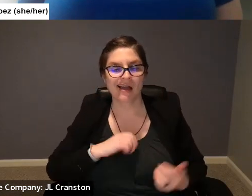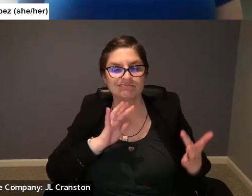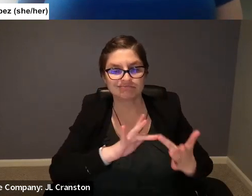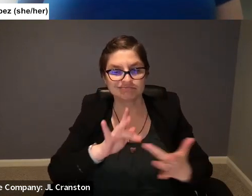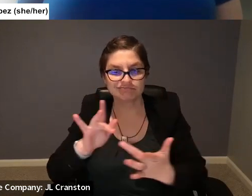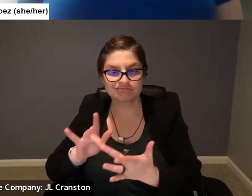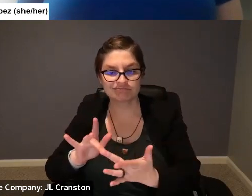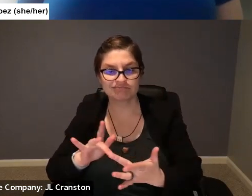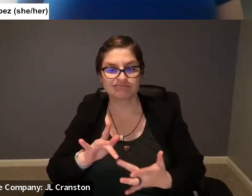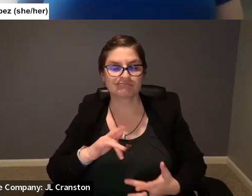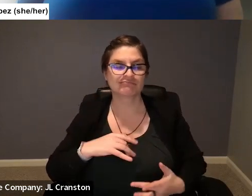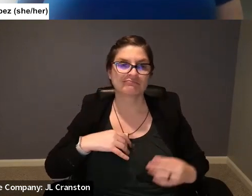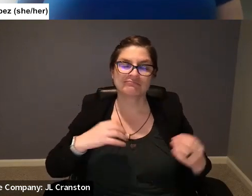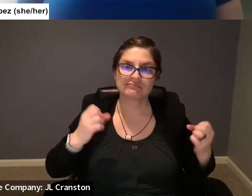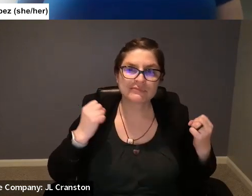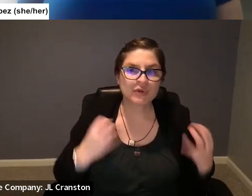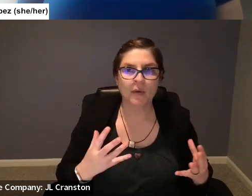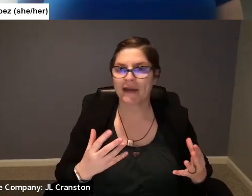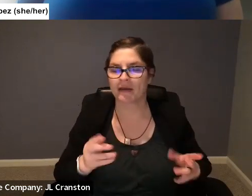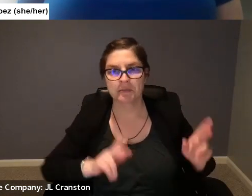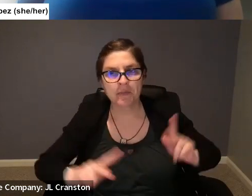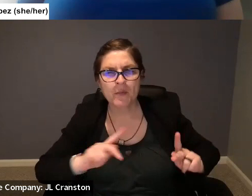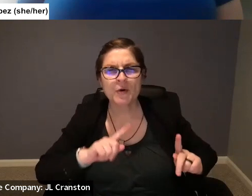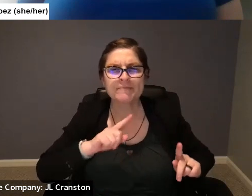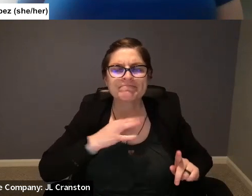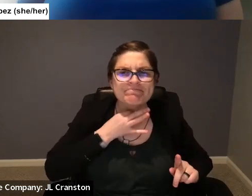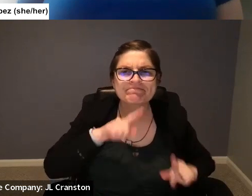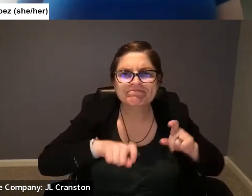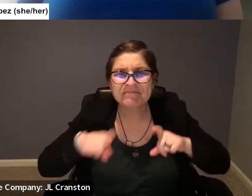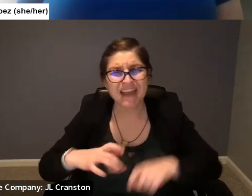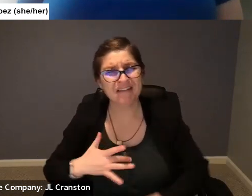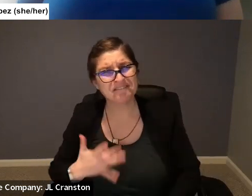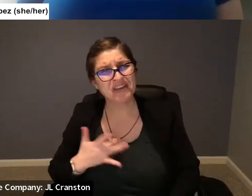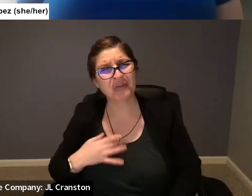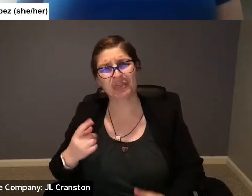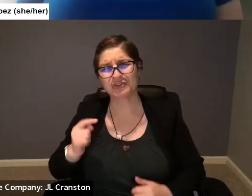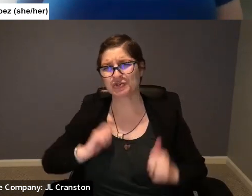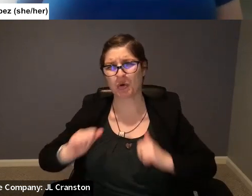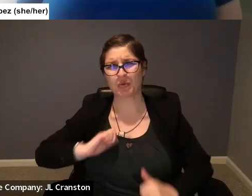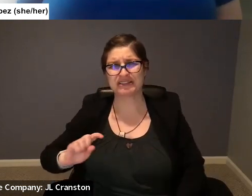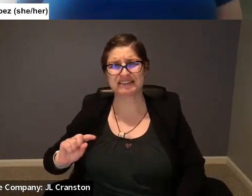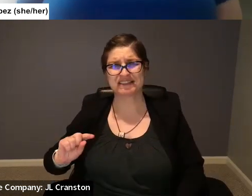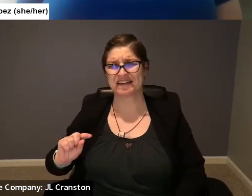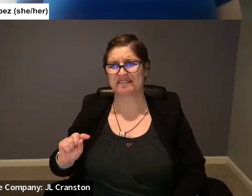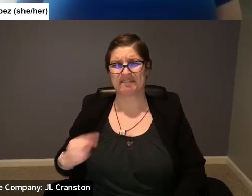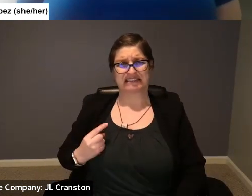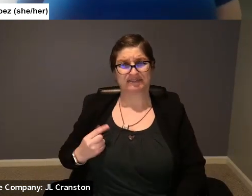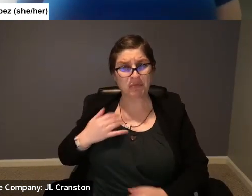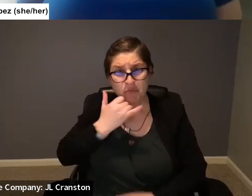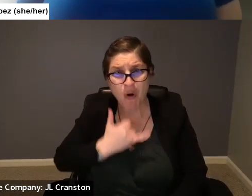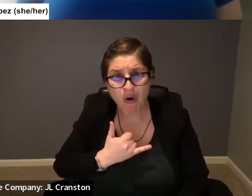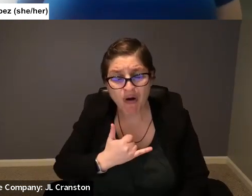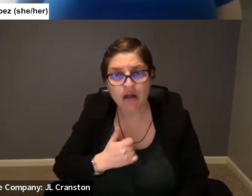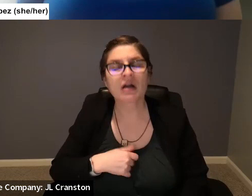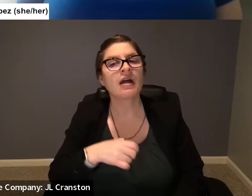autistic journalists and asked them, you know, I feel this show is offensive. am I wrong? And they were also watching